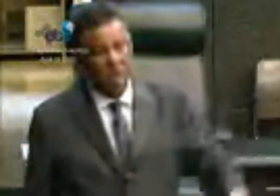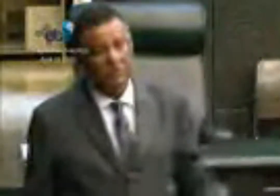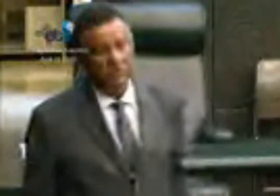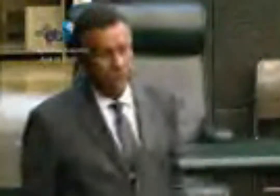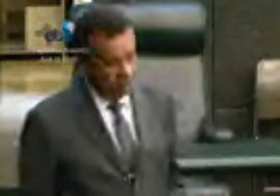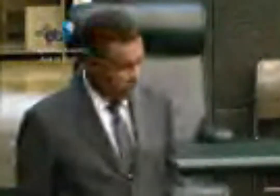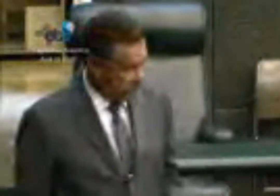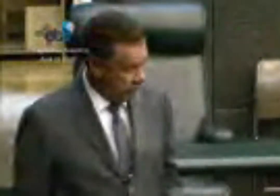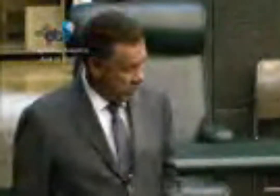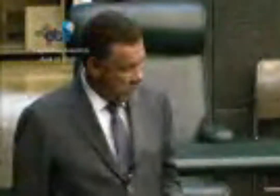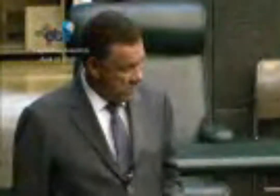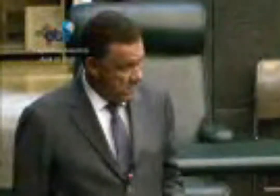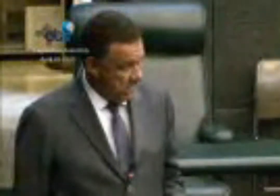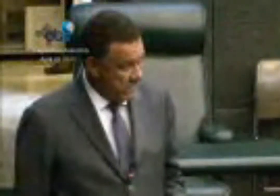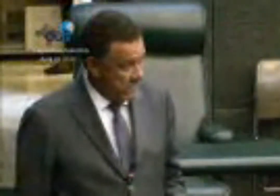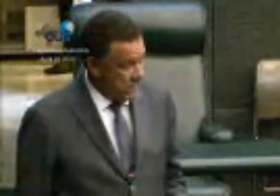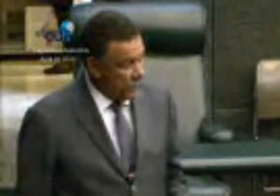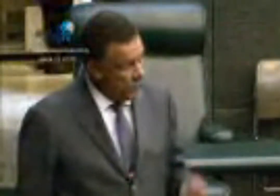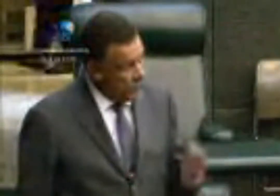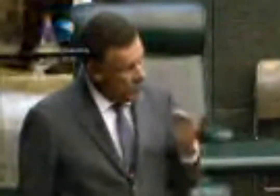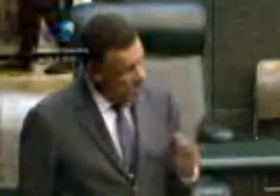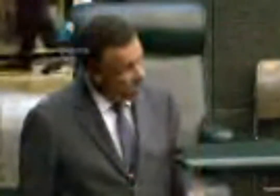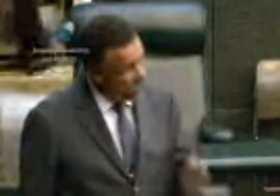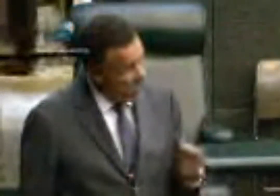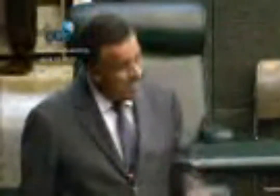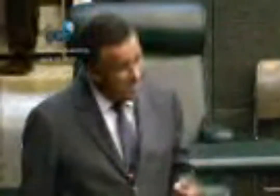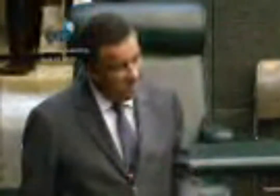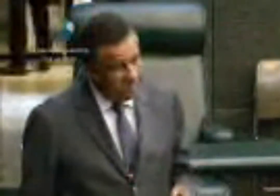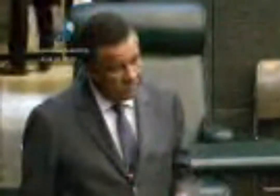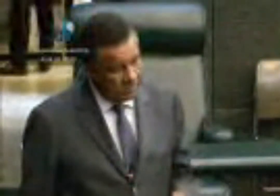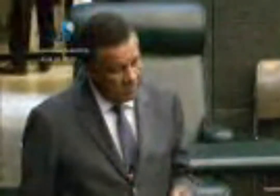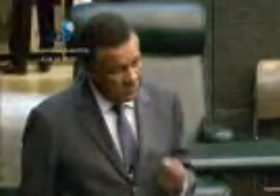We recognize, Mr. Speaker, that this